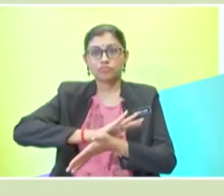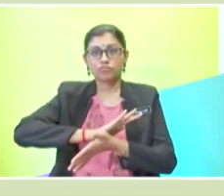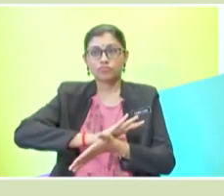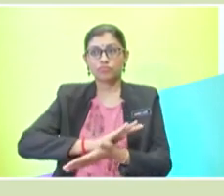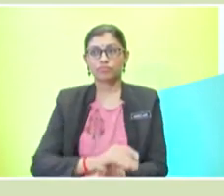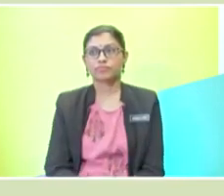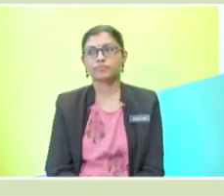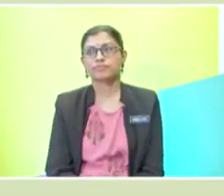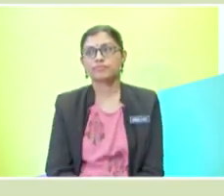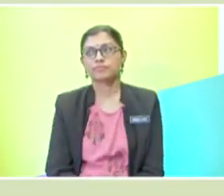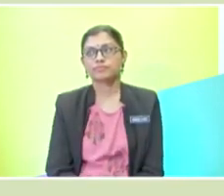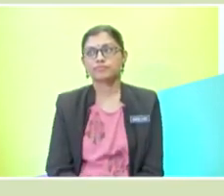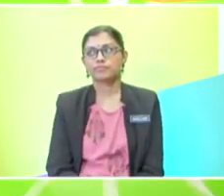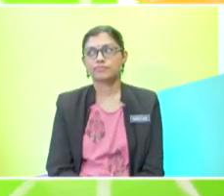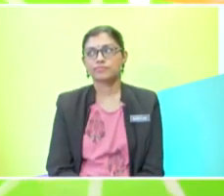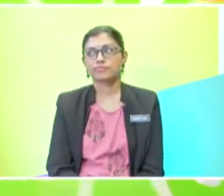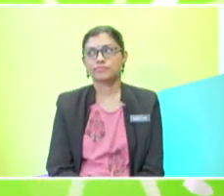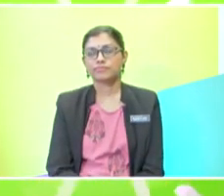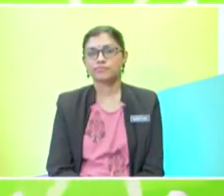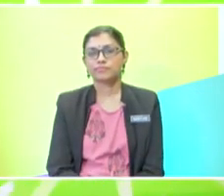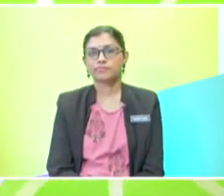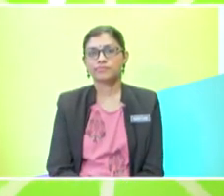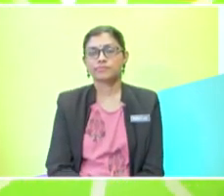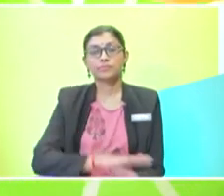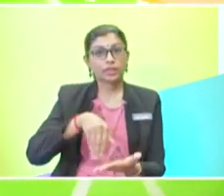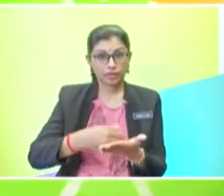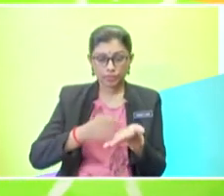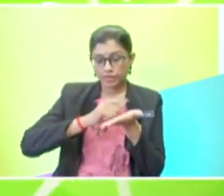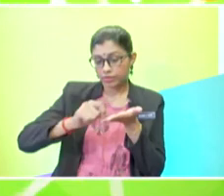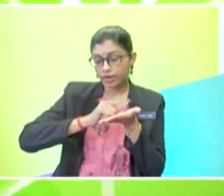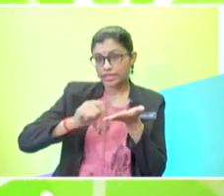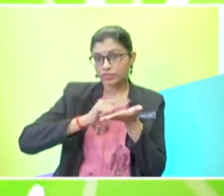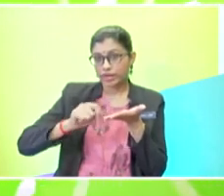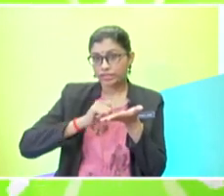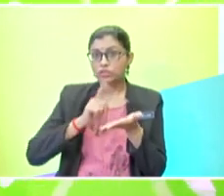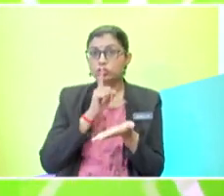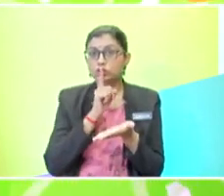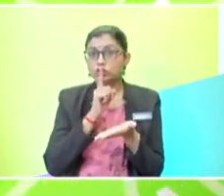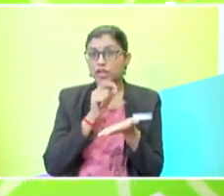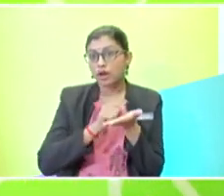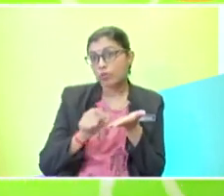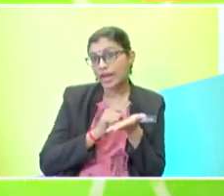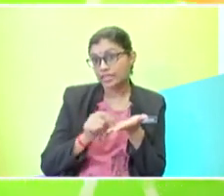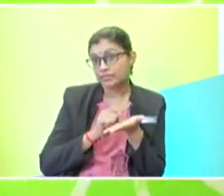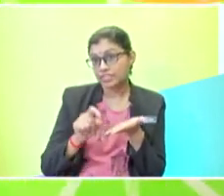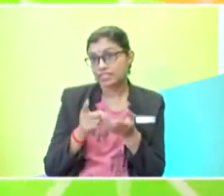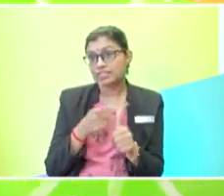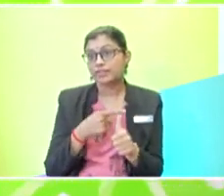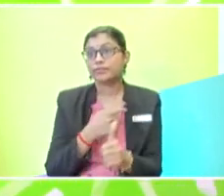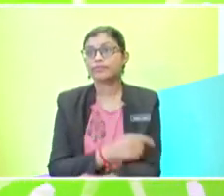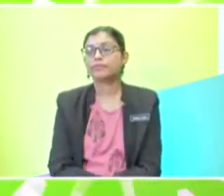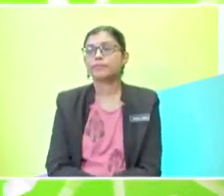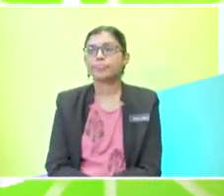spell cheese, Ryan? Aisha, okay. How do you spell cheese? Write it down. Write it down on the whiteboard. Iman, Fala.